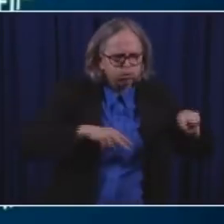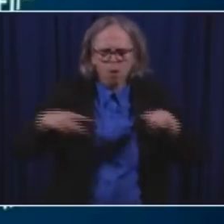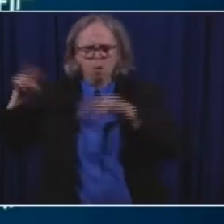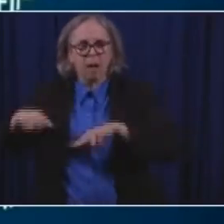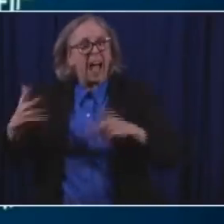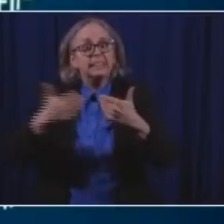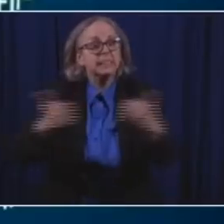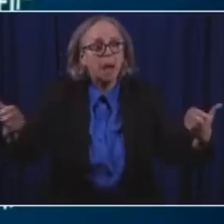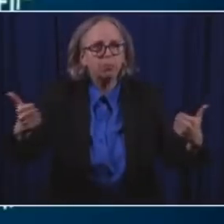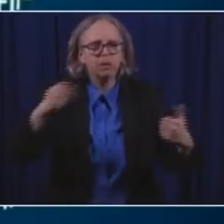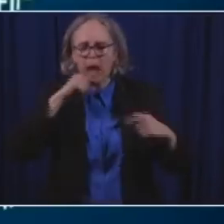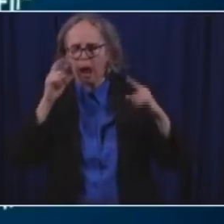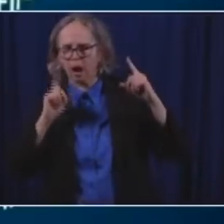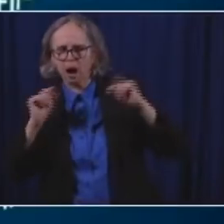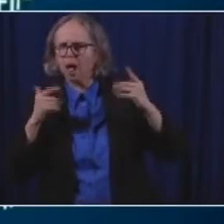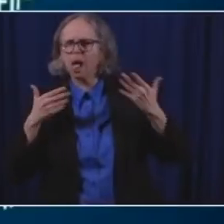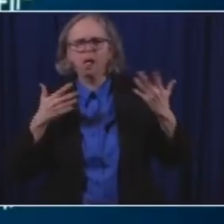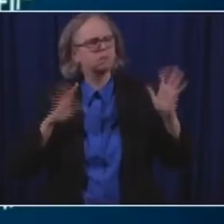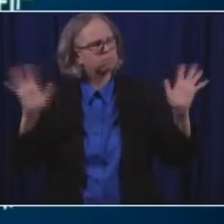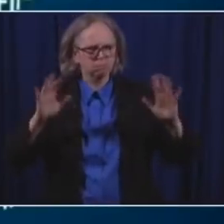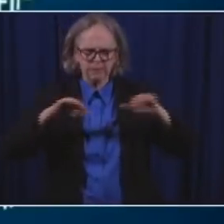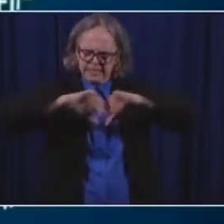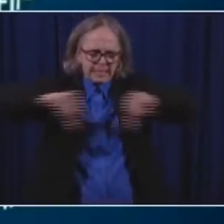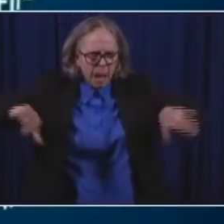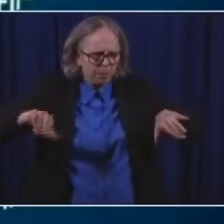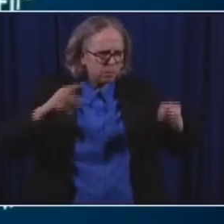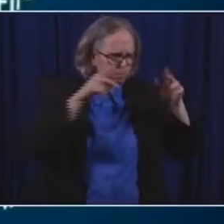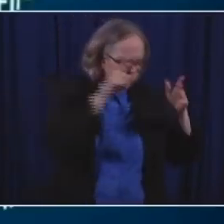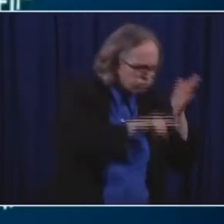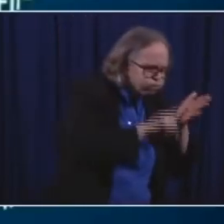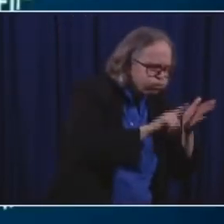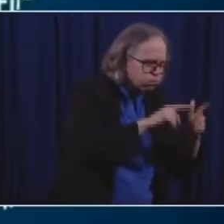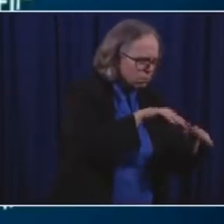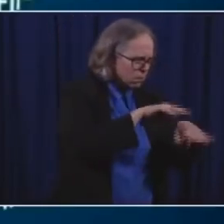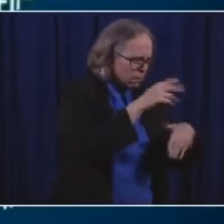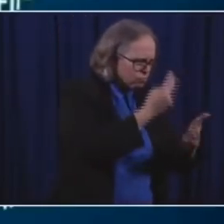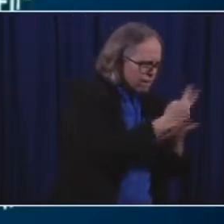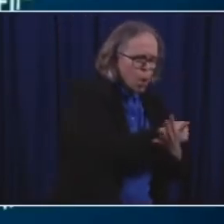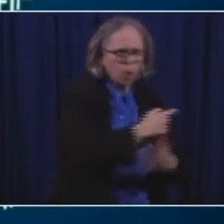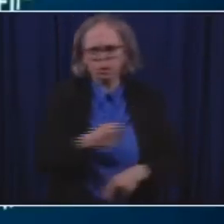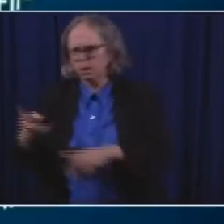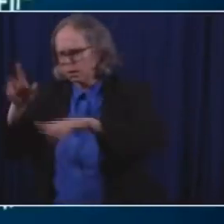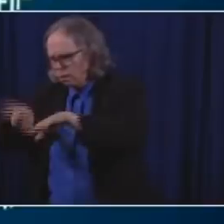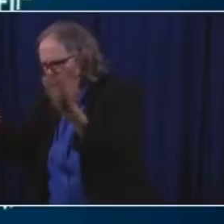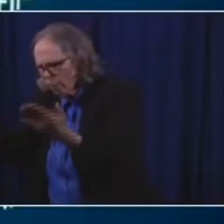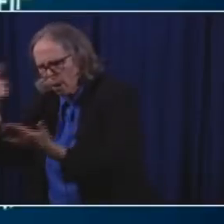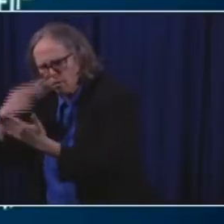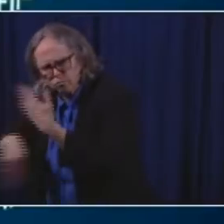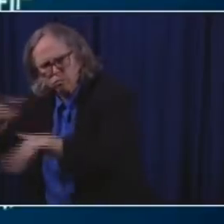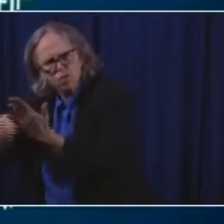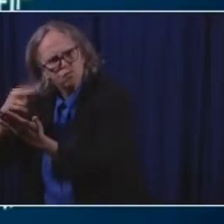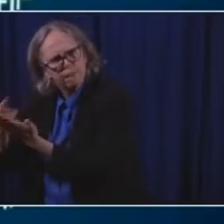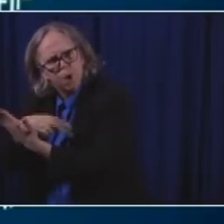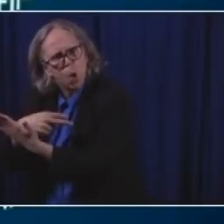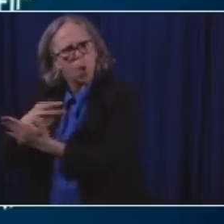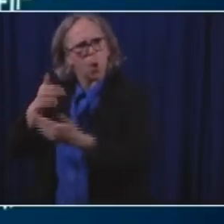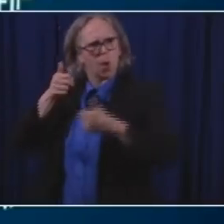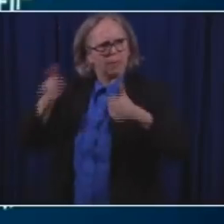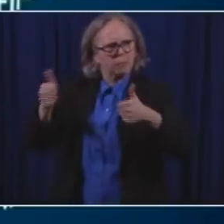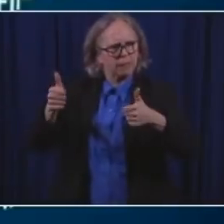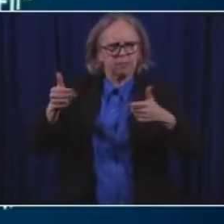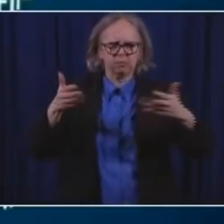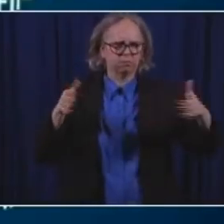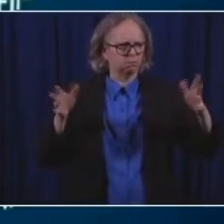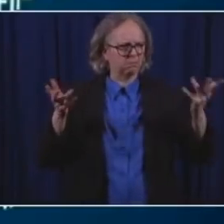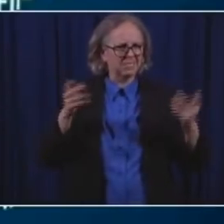these open reviews at the FDA and CDC are open to the public. For me, it's going to be must-see television. I will